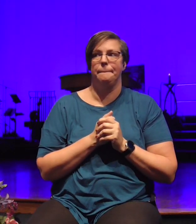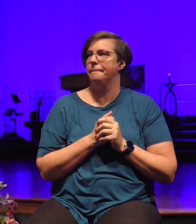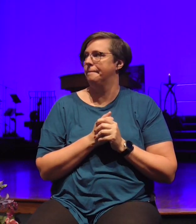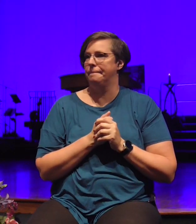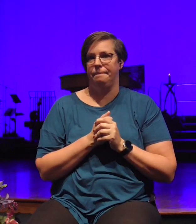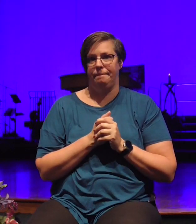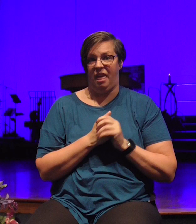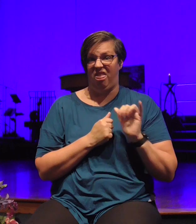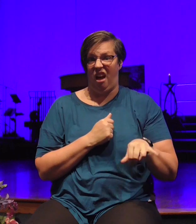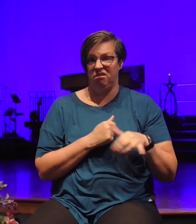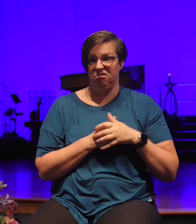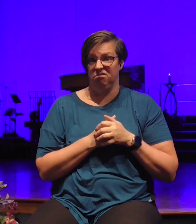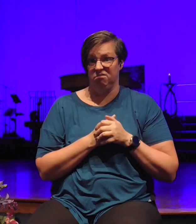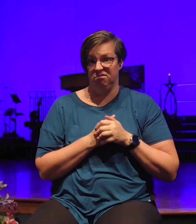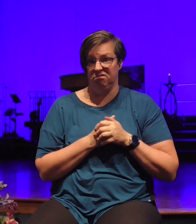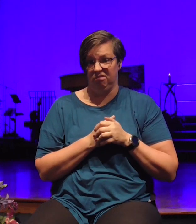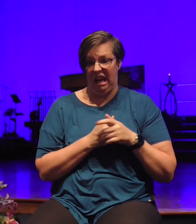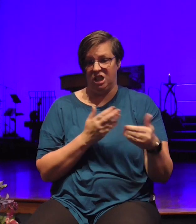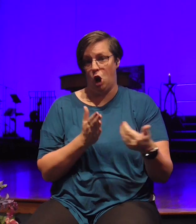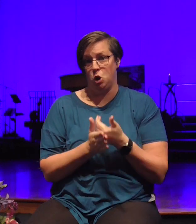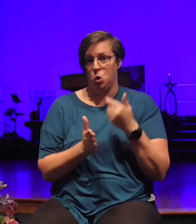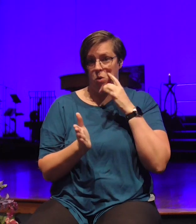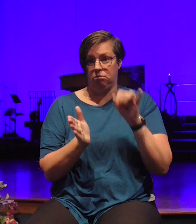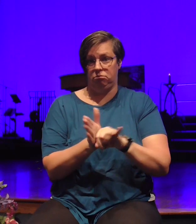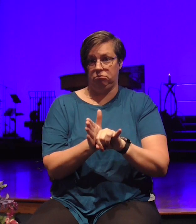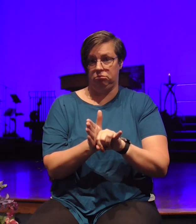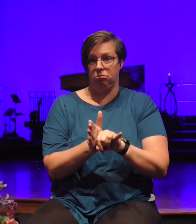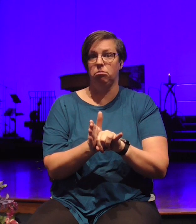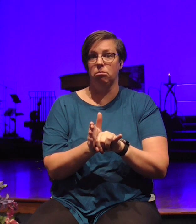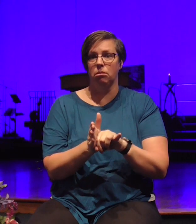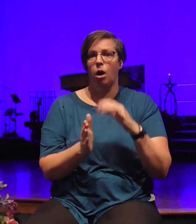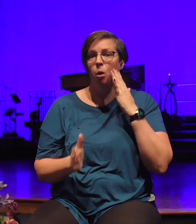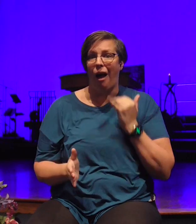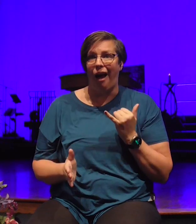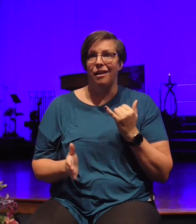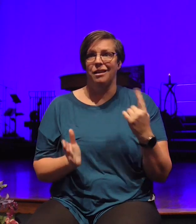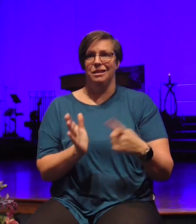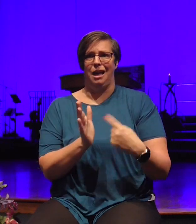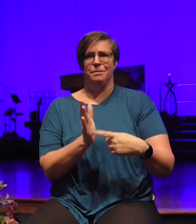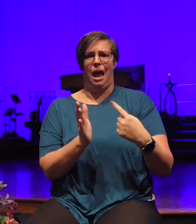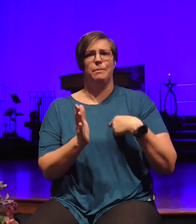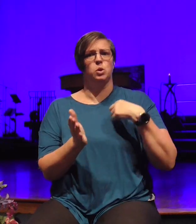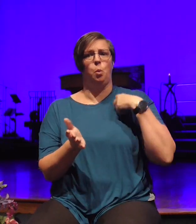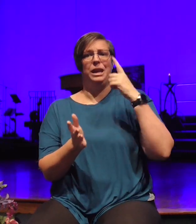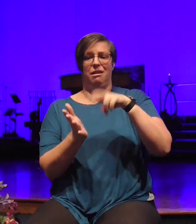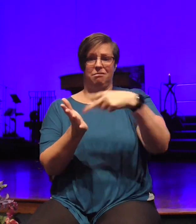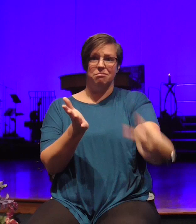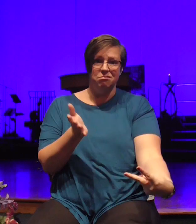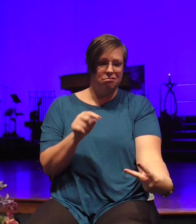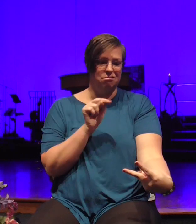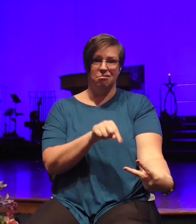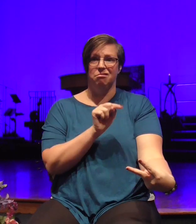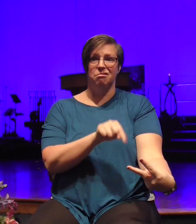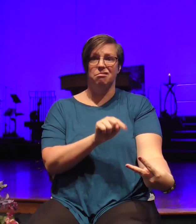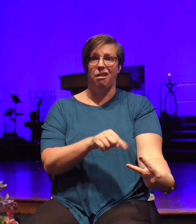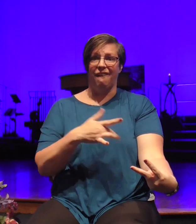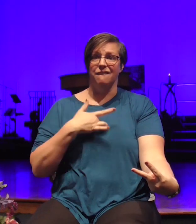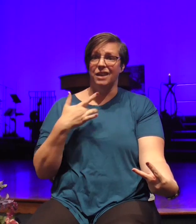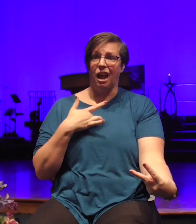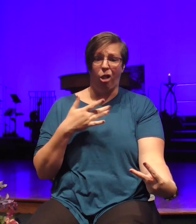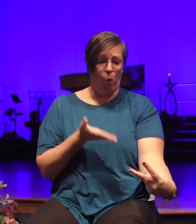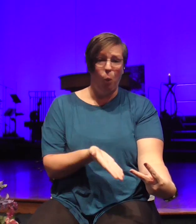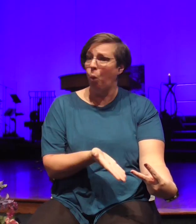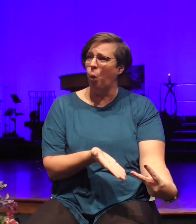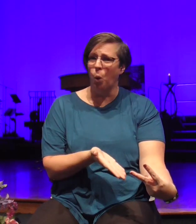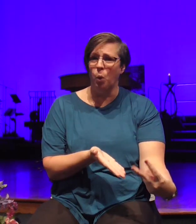me, would be a new marker, because sometimes what happens is we get knocked down and we feel as though